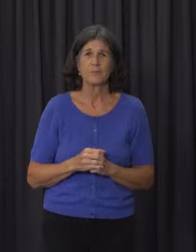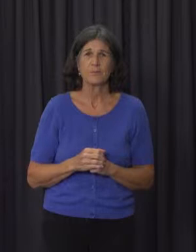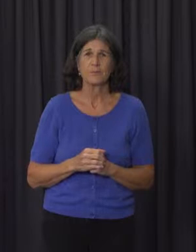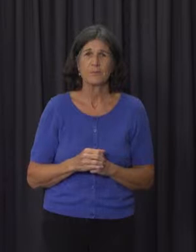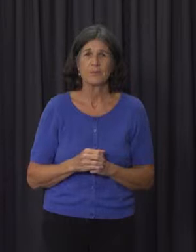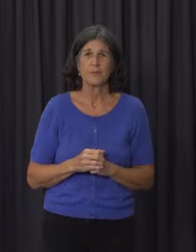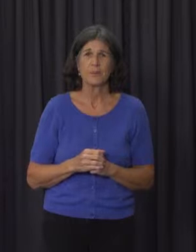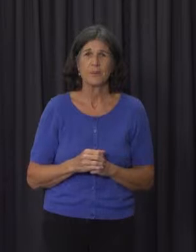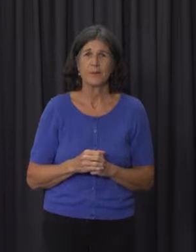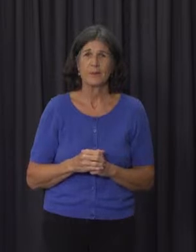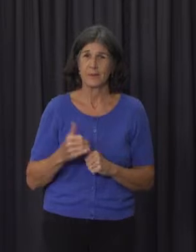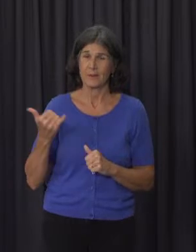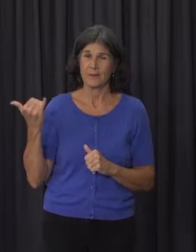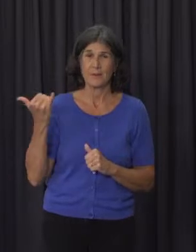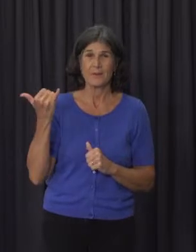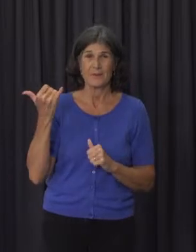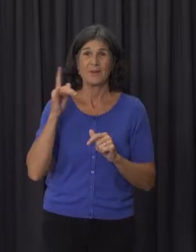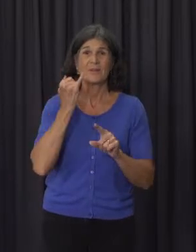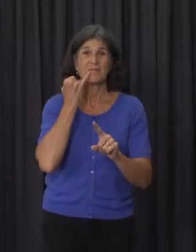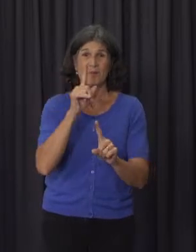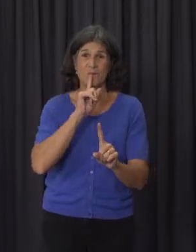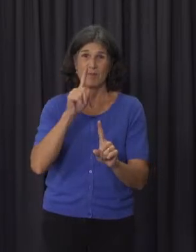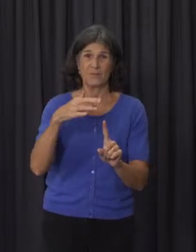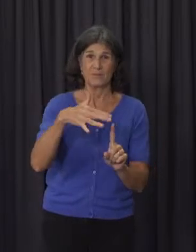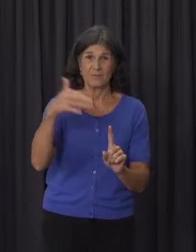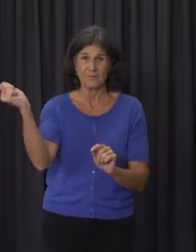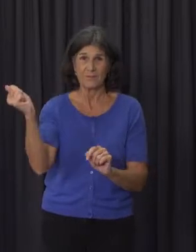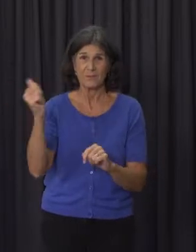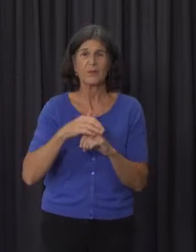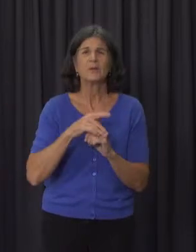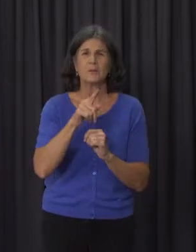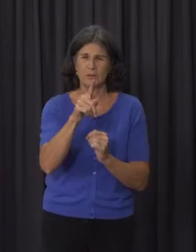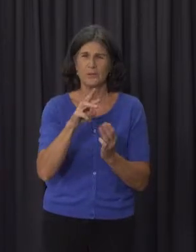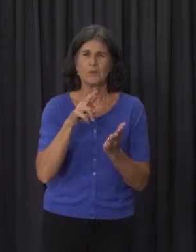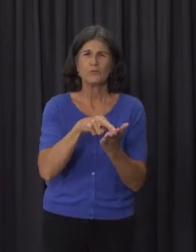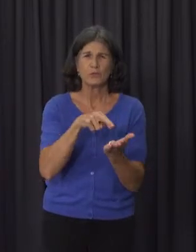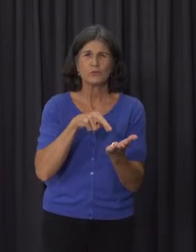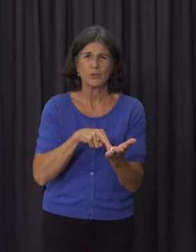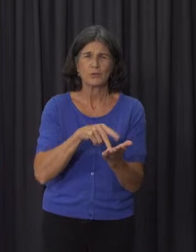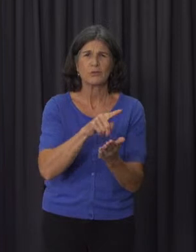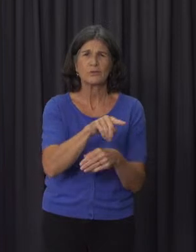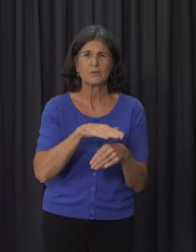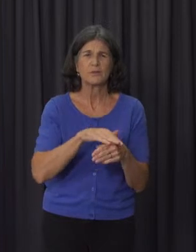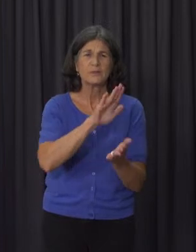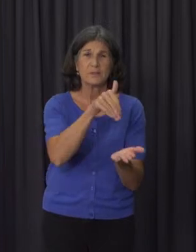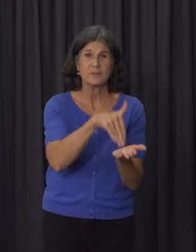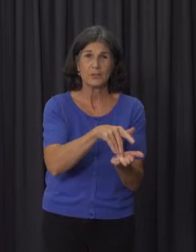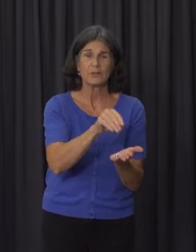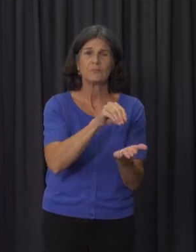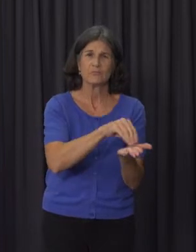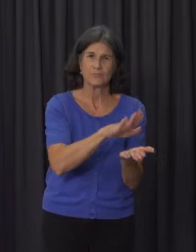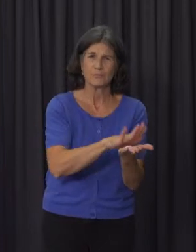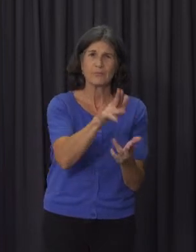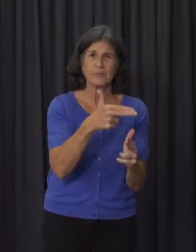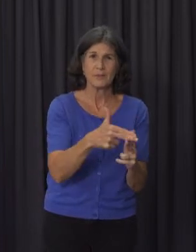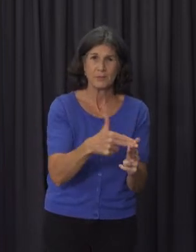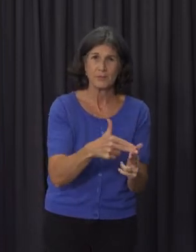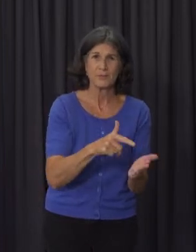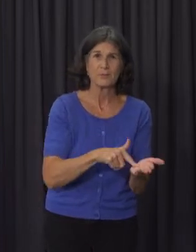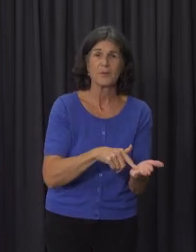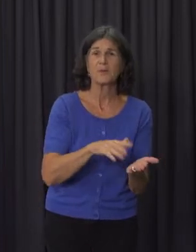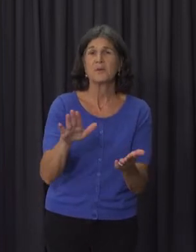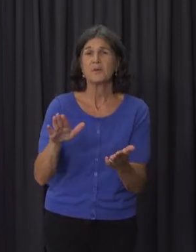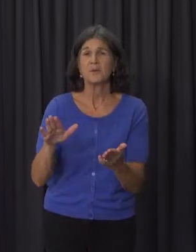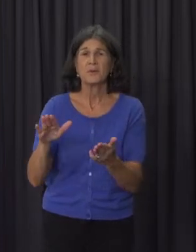the reception center that's been identified for your community. Doing this will help staff quickly assist you and connect you to the